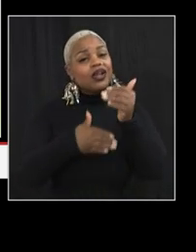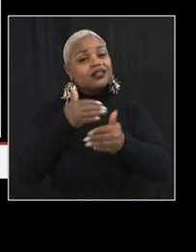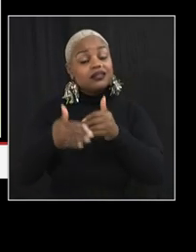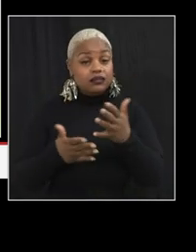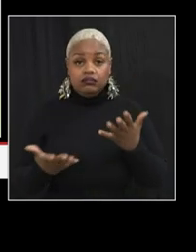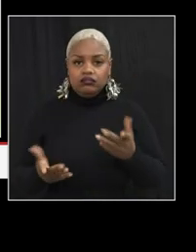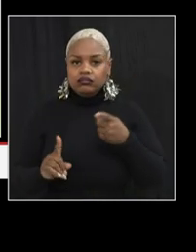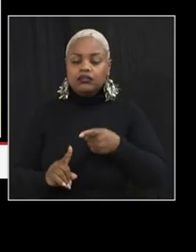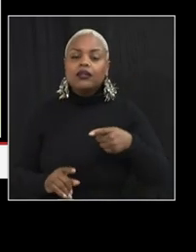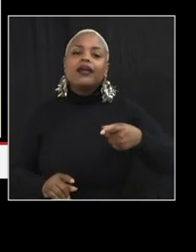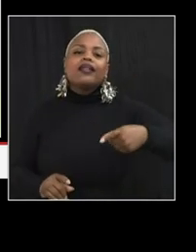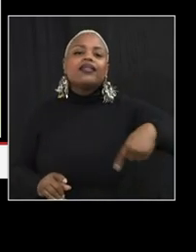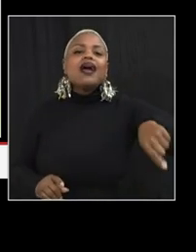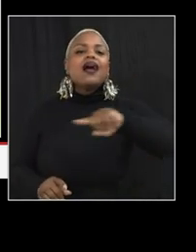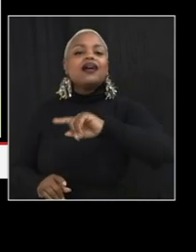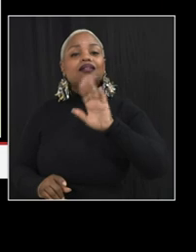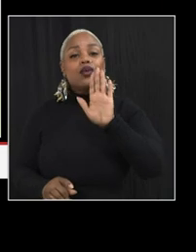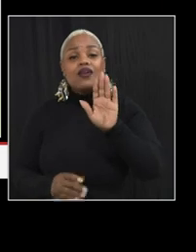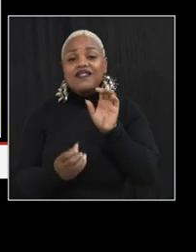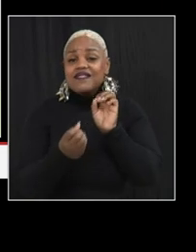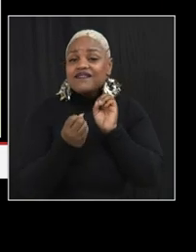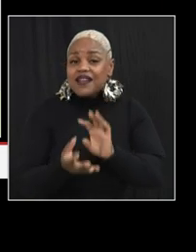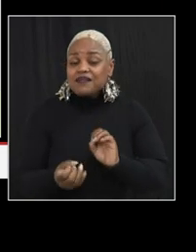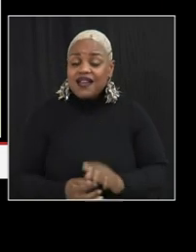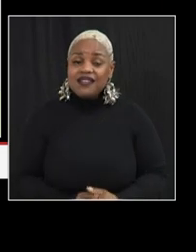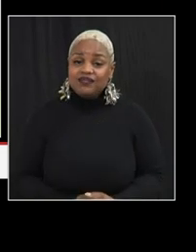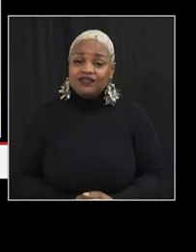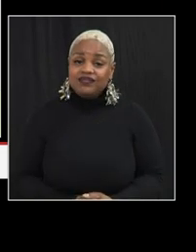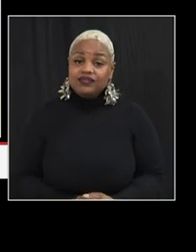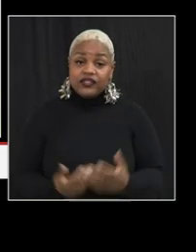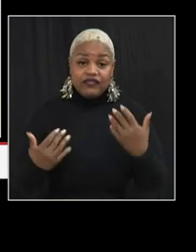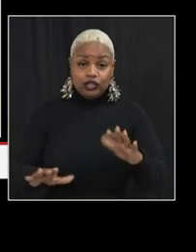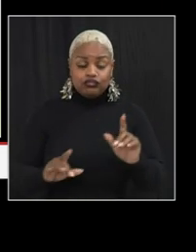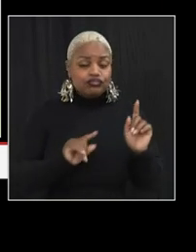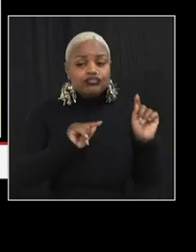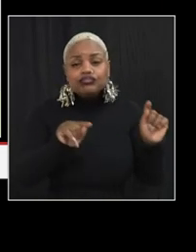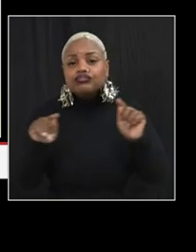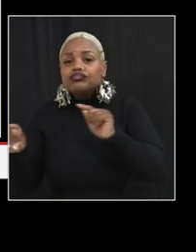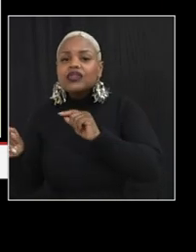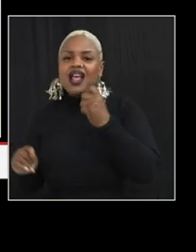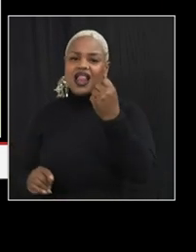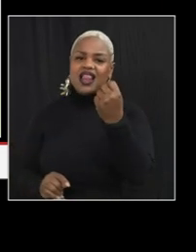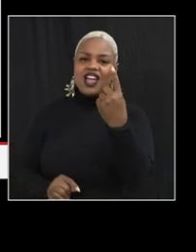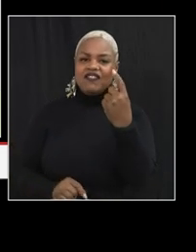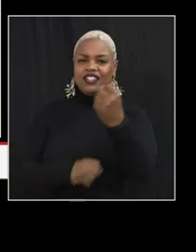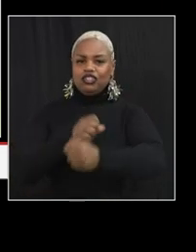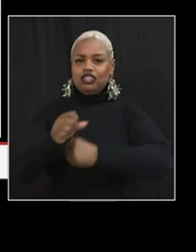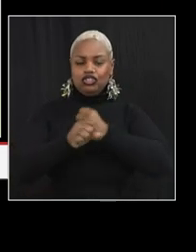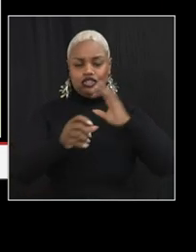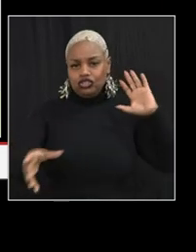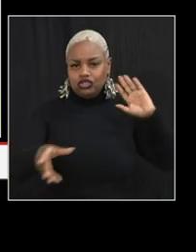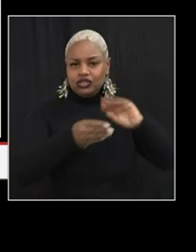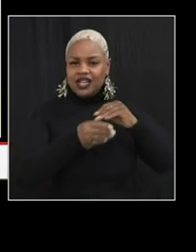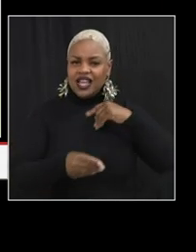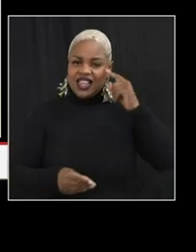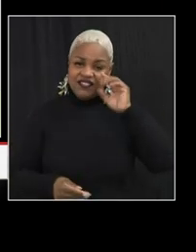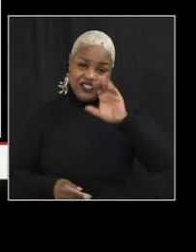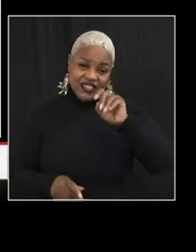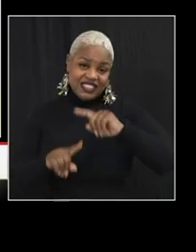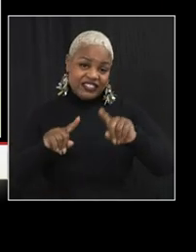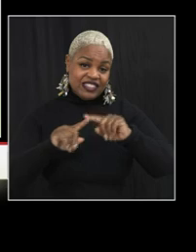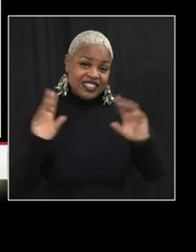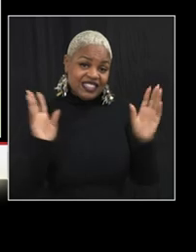engagement forums. I've been to 11 cycles. I think that's probably about 50 forums. I can